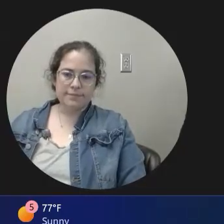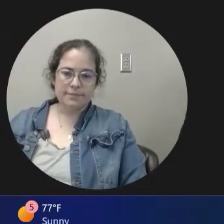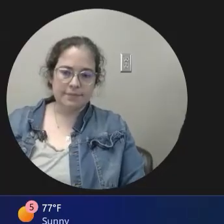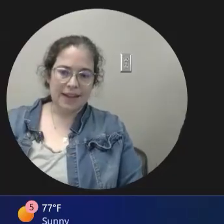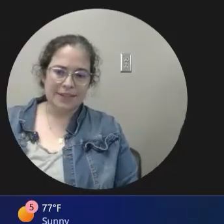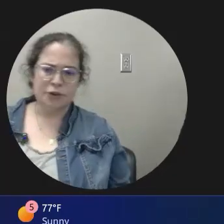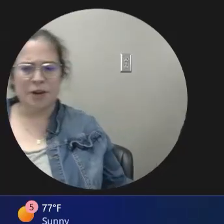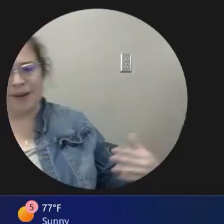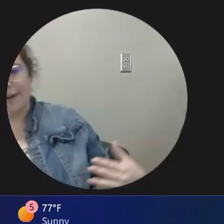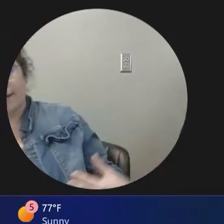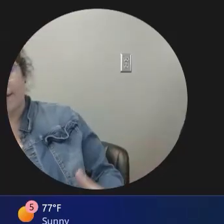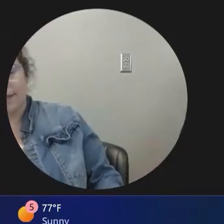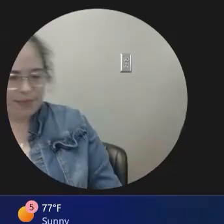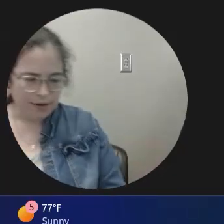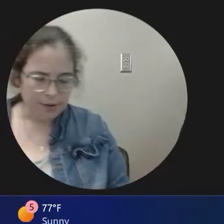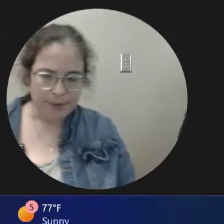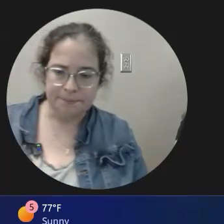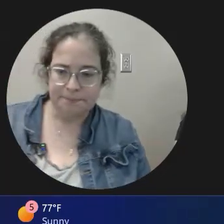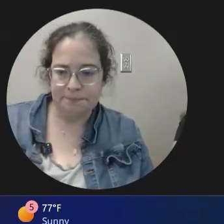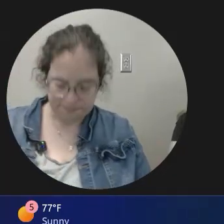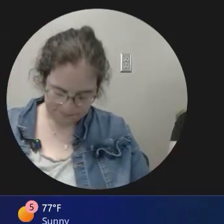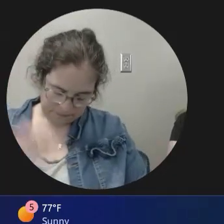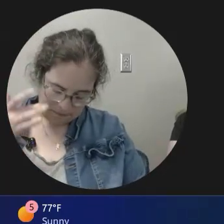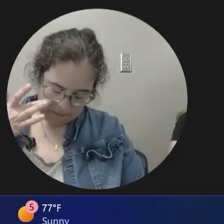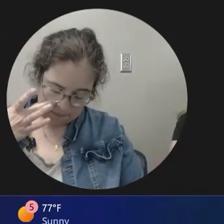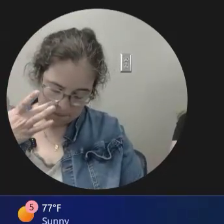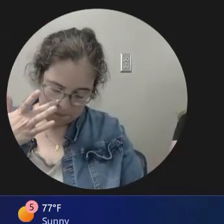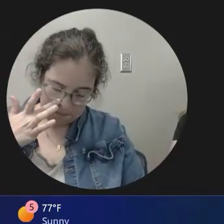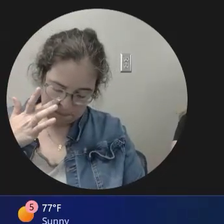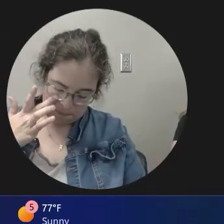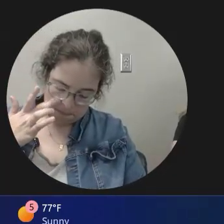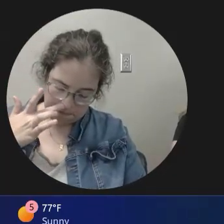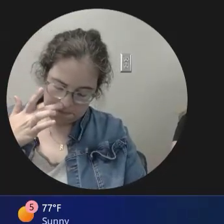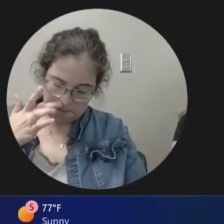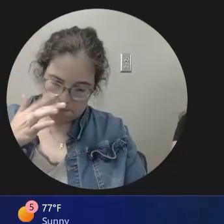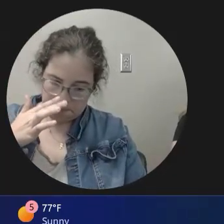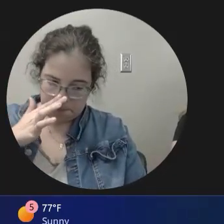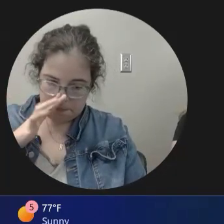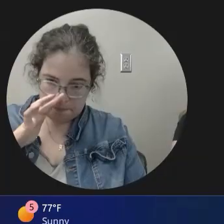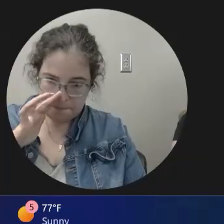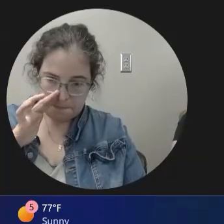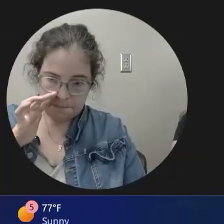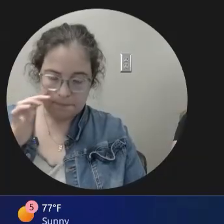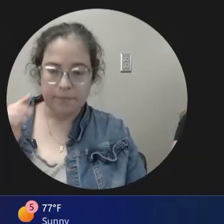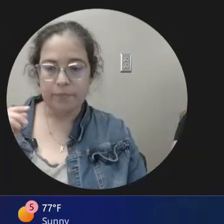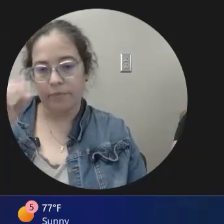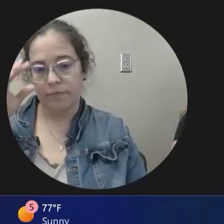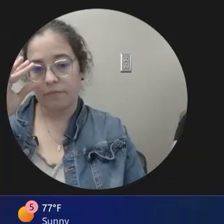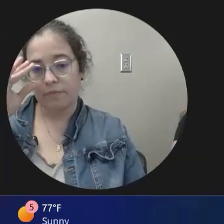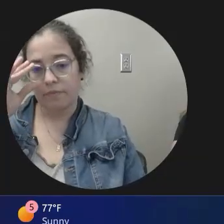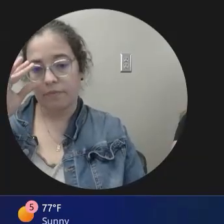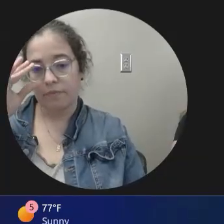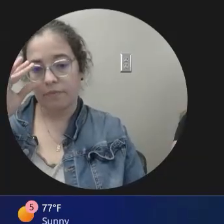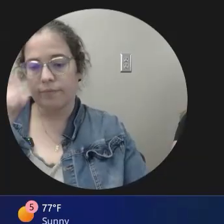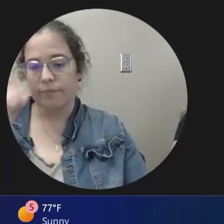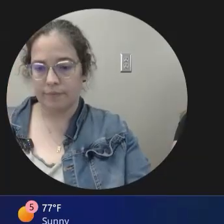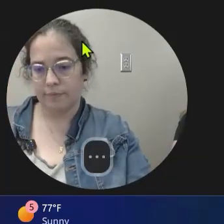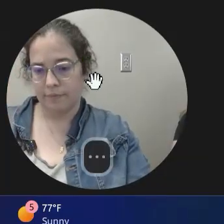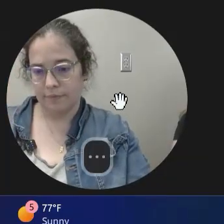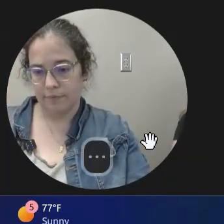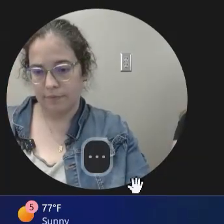also speak just a little softly, so you will have to concentrate hard on hearing the words correctly. You are to write them